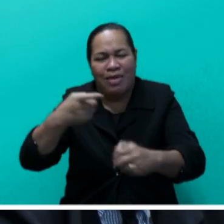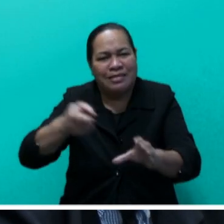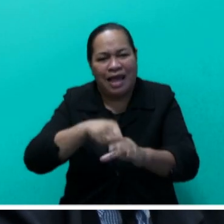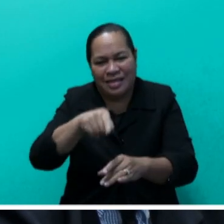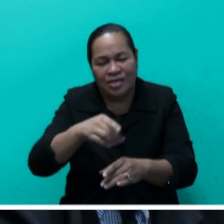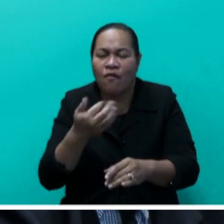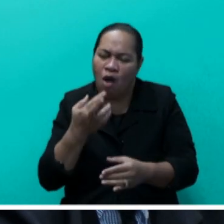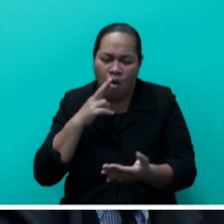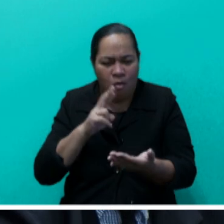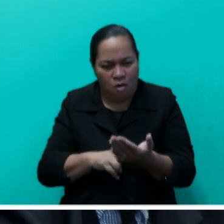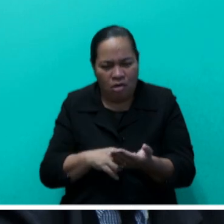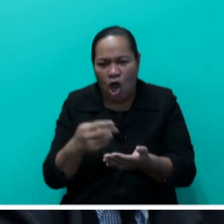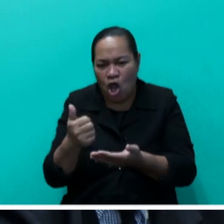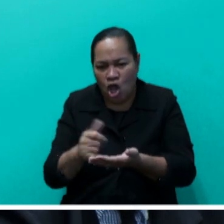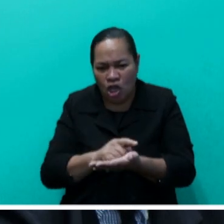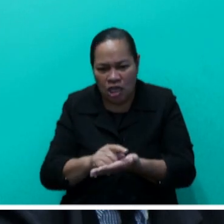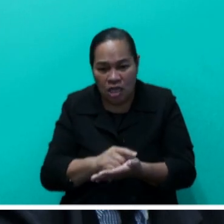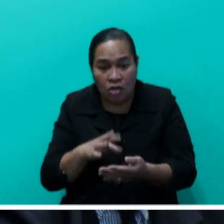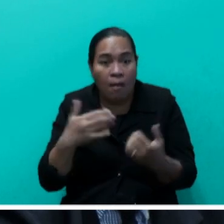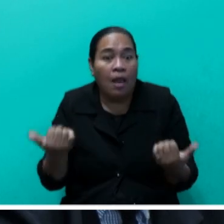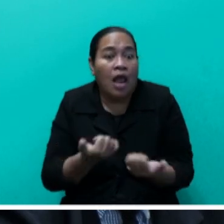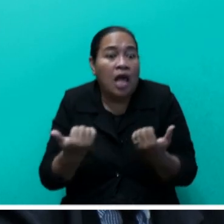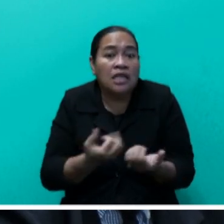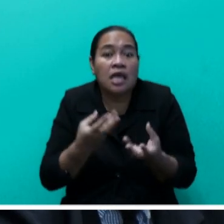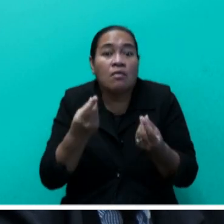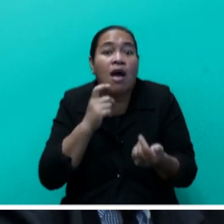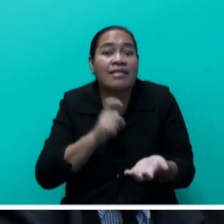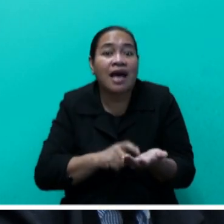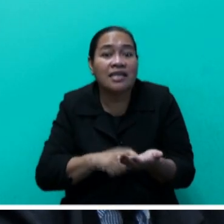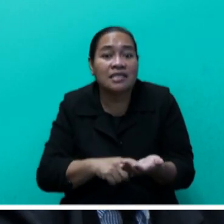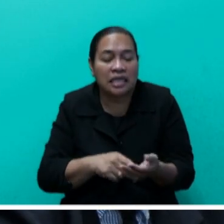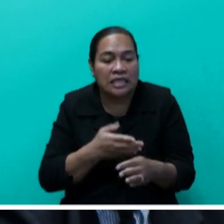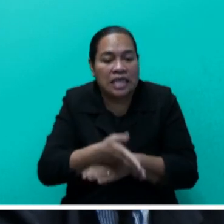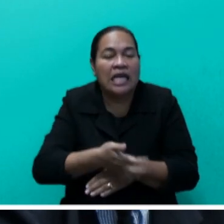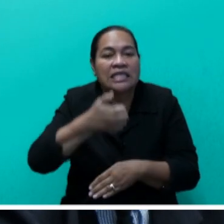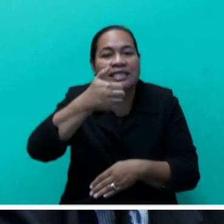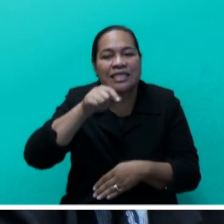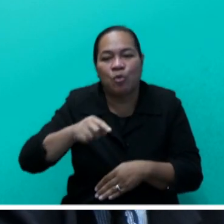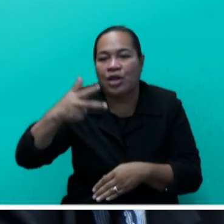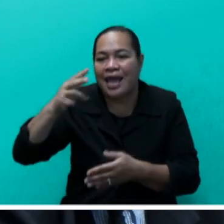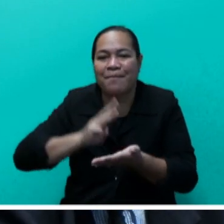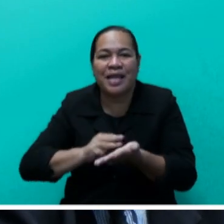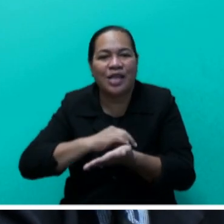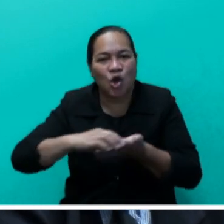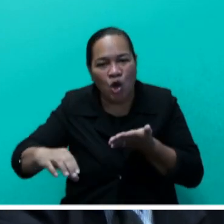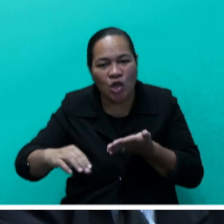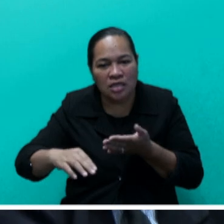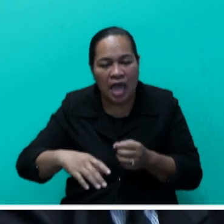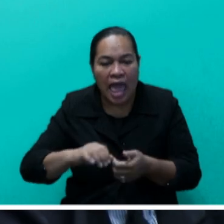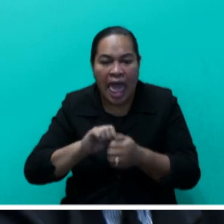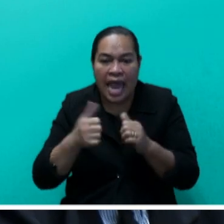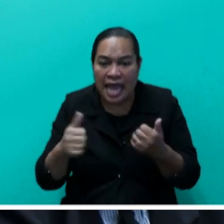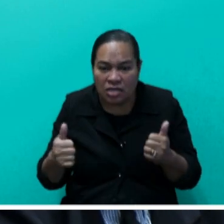earlier. It had substantial debts owing over $6.8 million and assets of